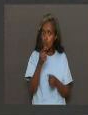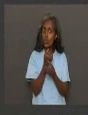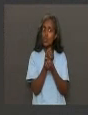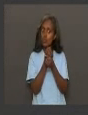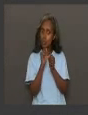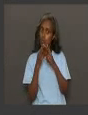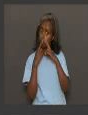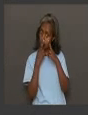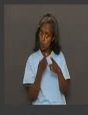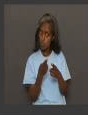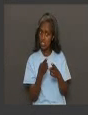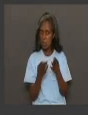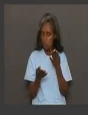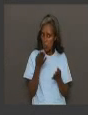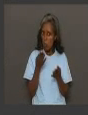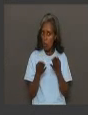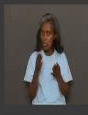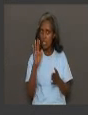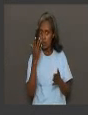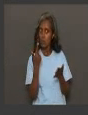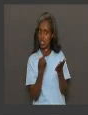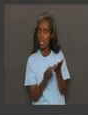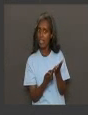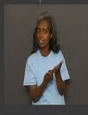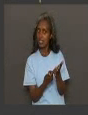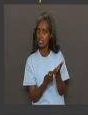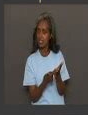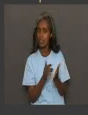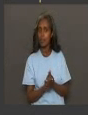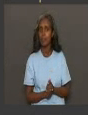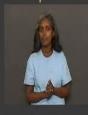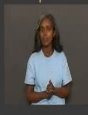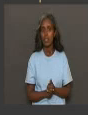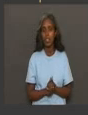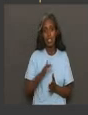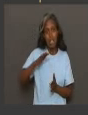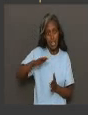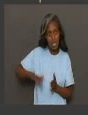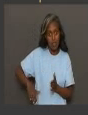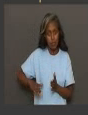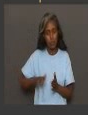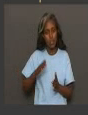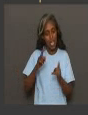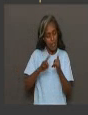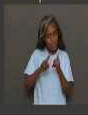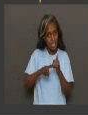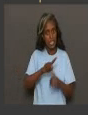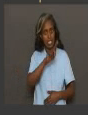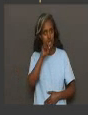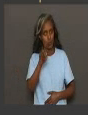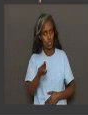solution probably looked like this. It left you with a final